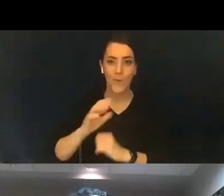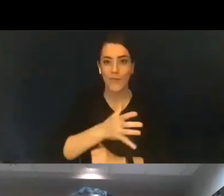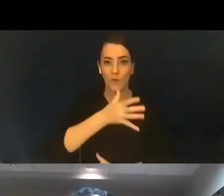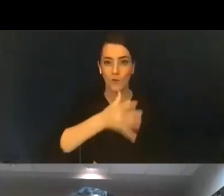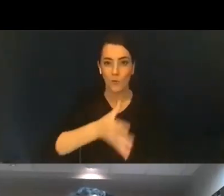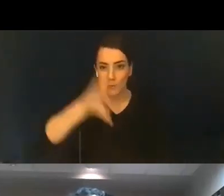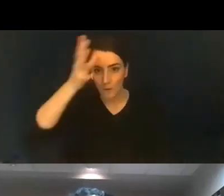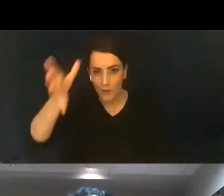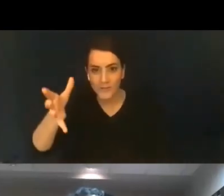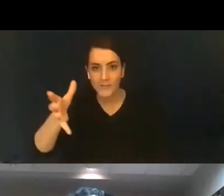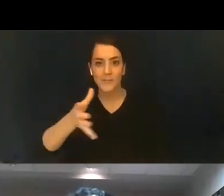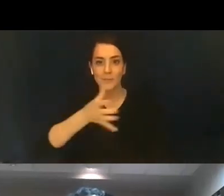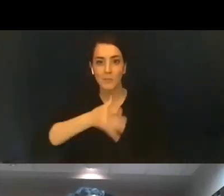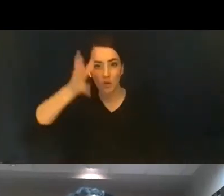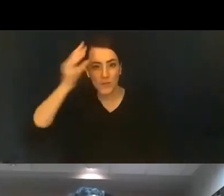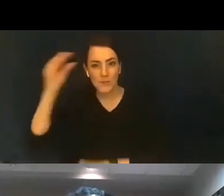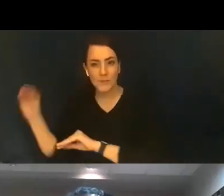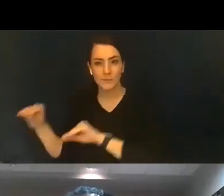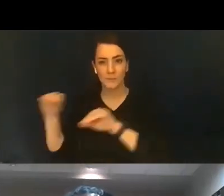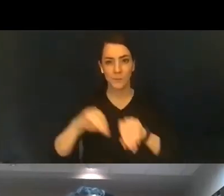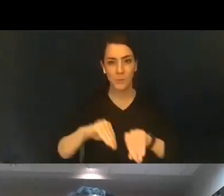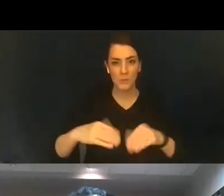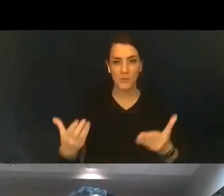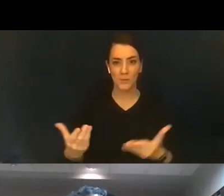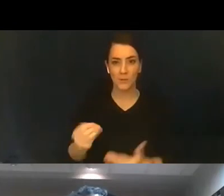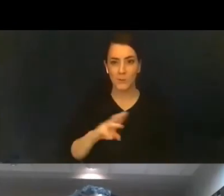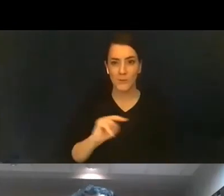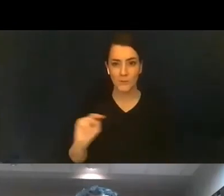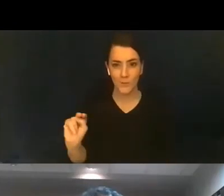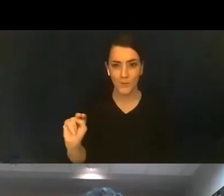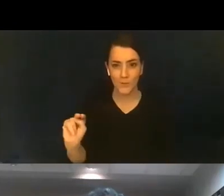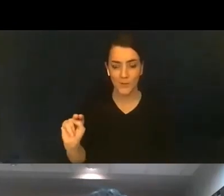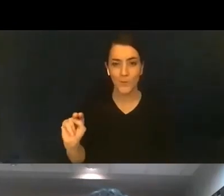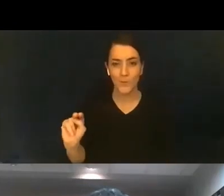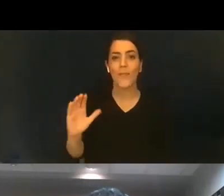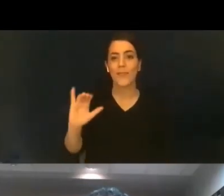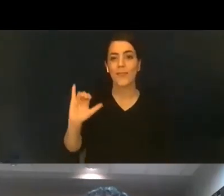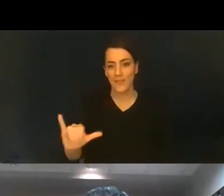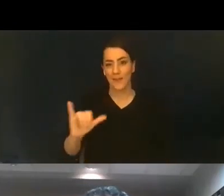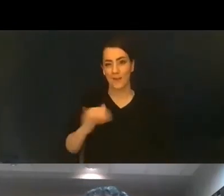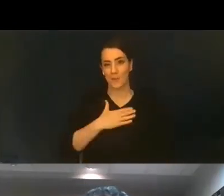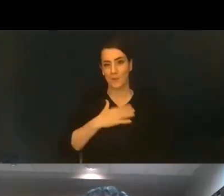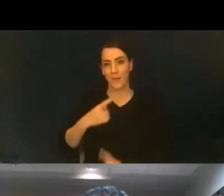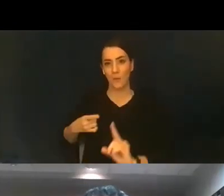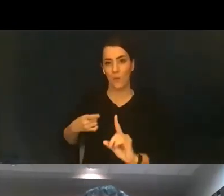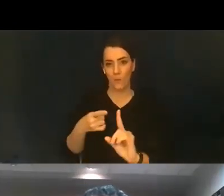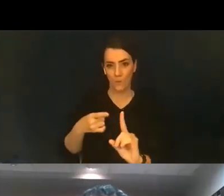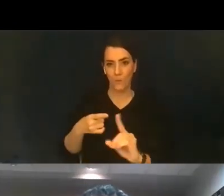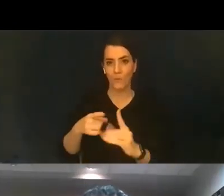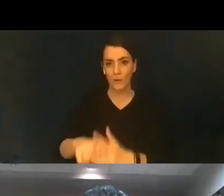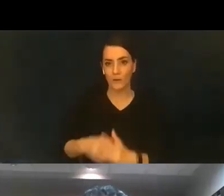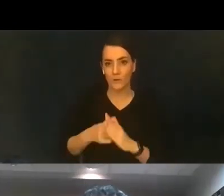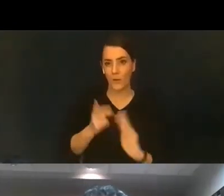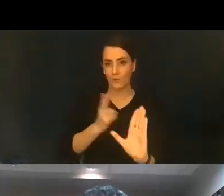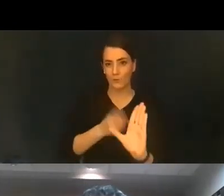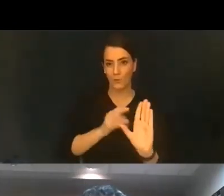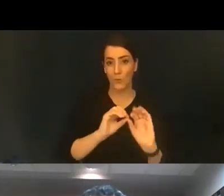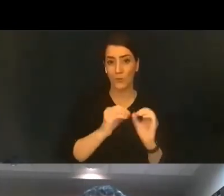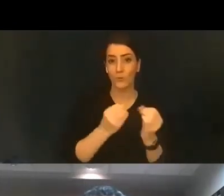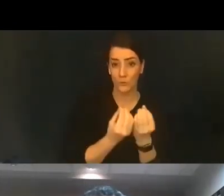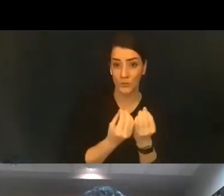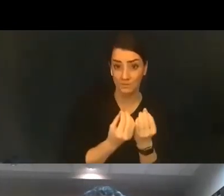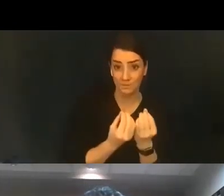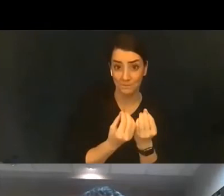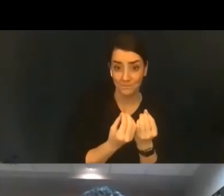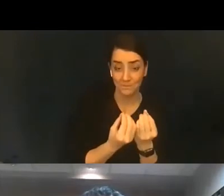my involvement, my introduction to this organization. And then when we received the recognition in